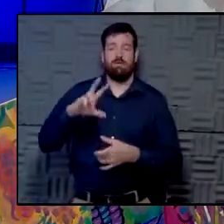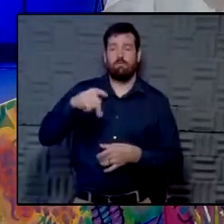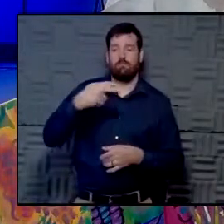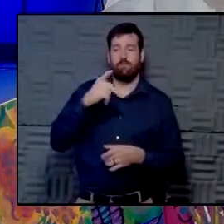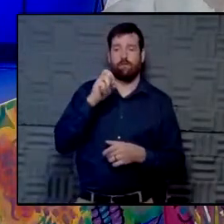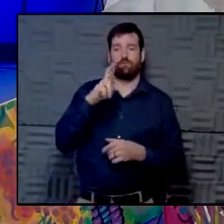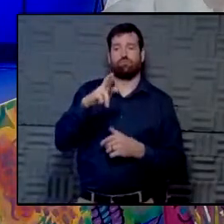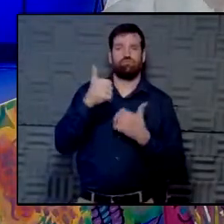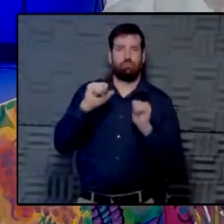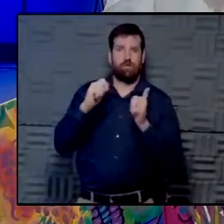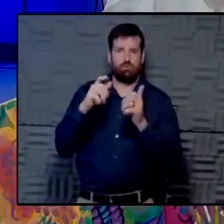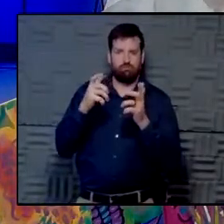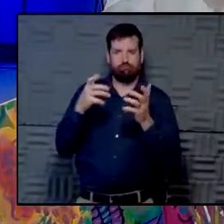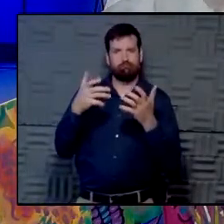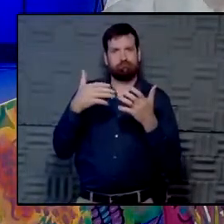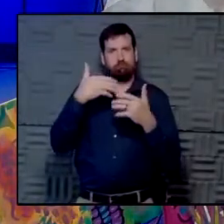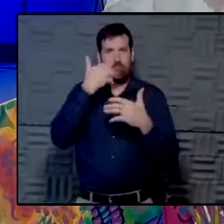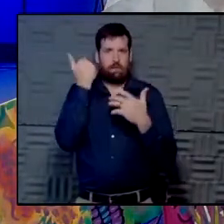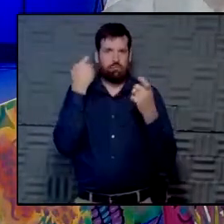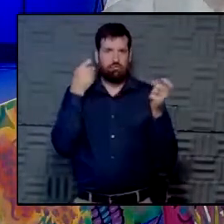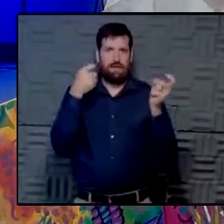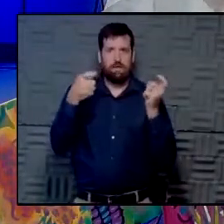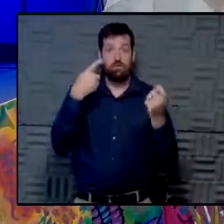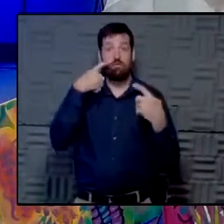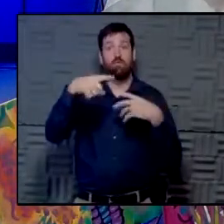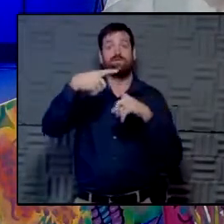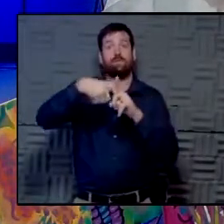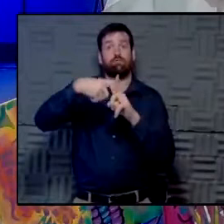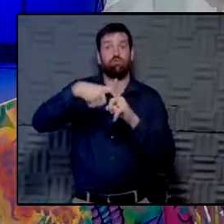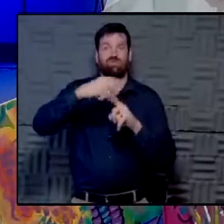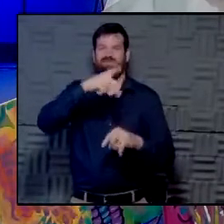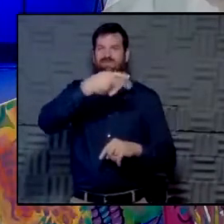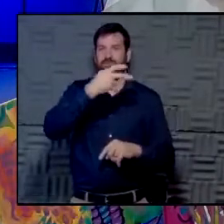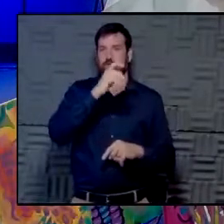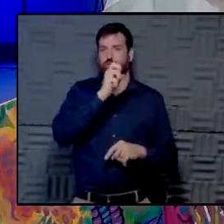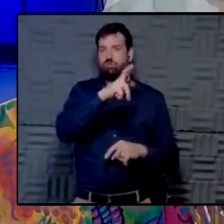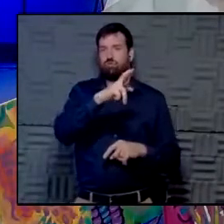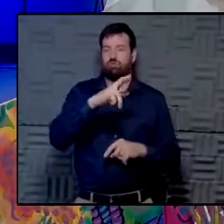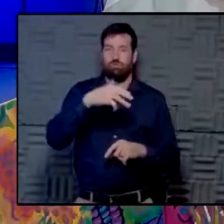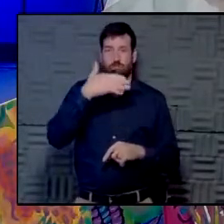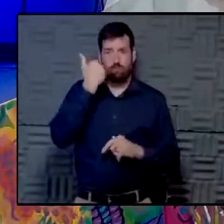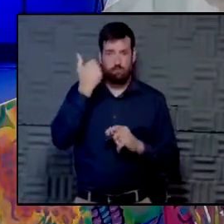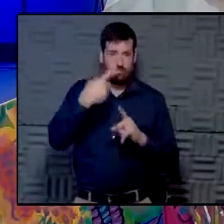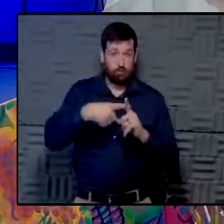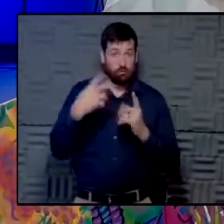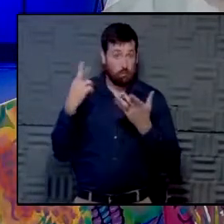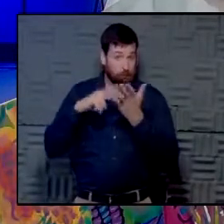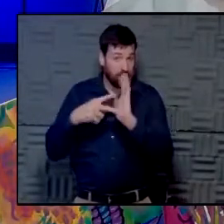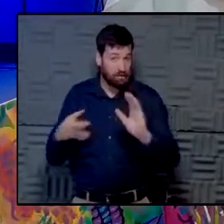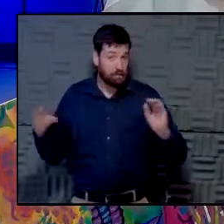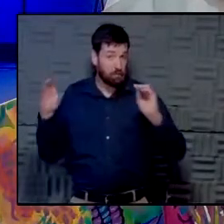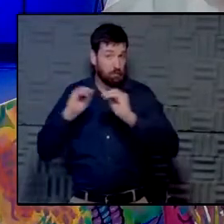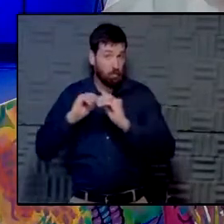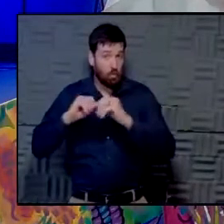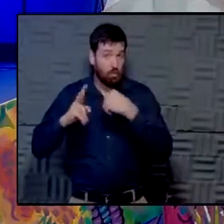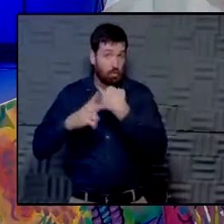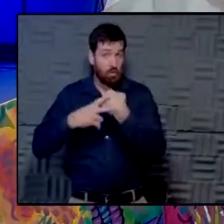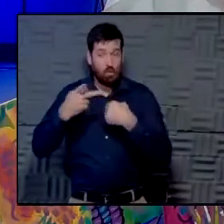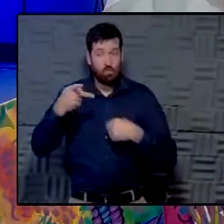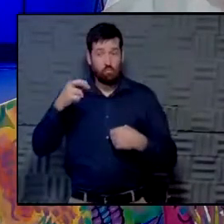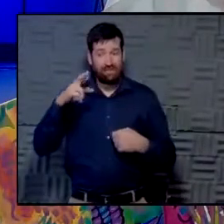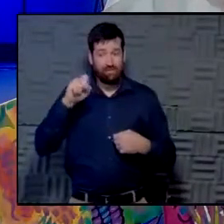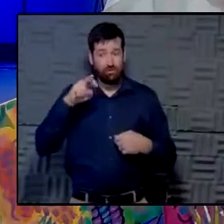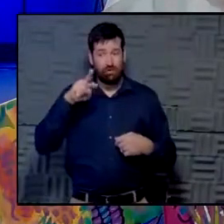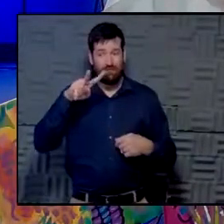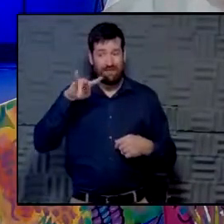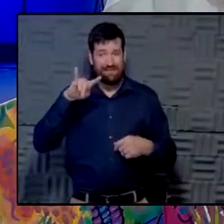making the vaccine easier to manage in regards to refrigeration at low temperature. Will that mean more preservatives in the vaccine, and will